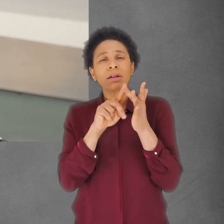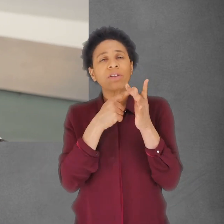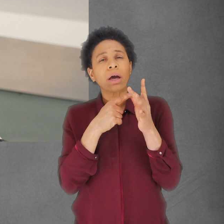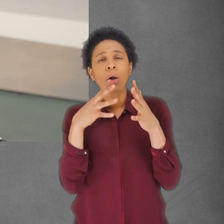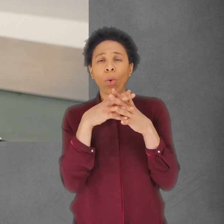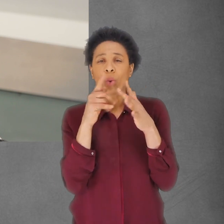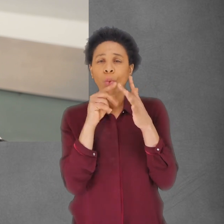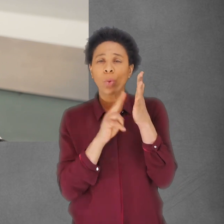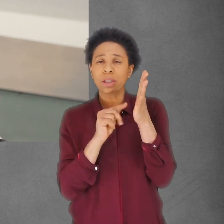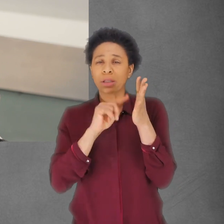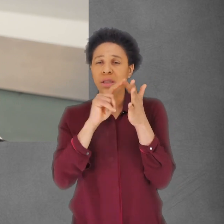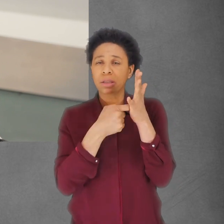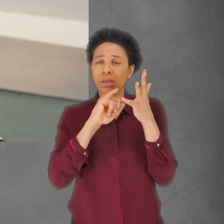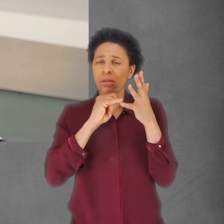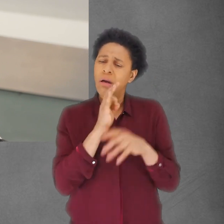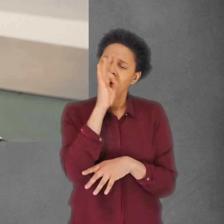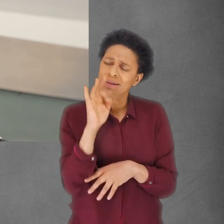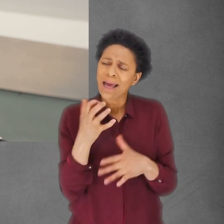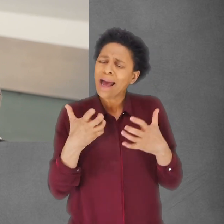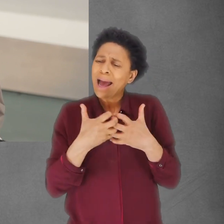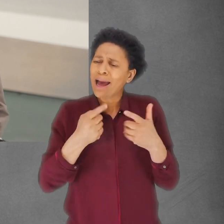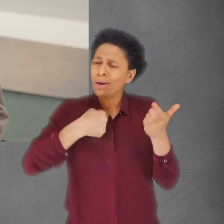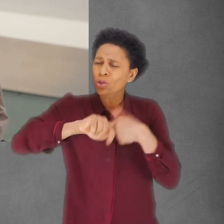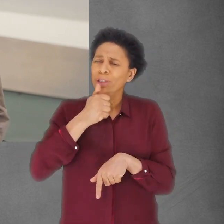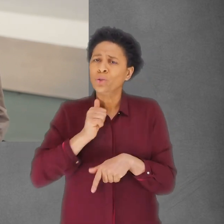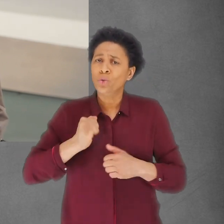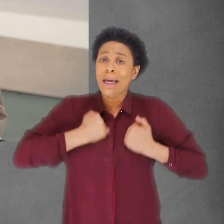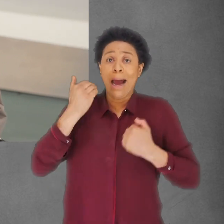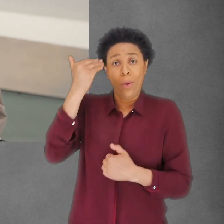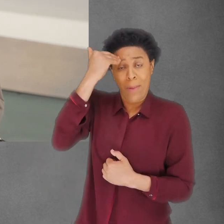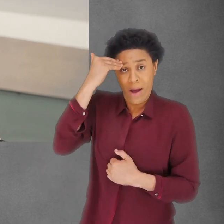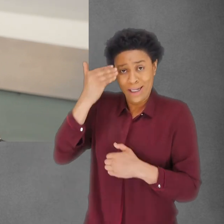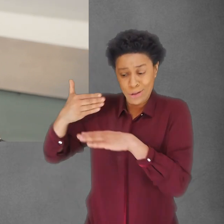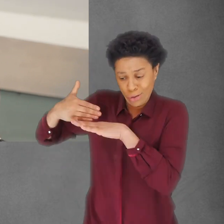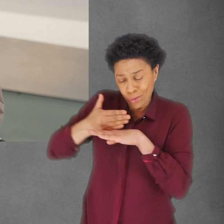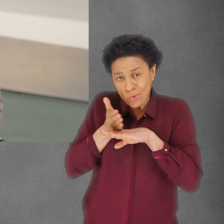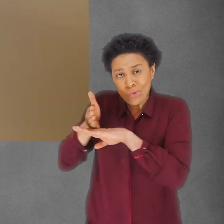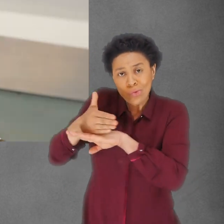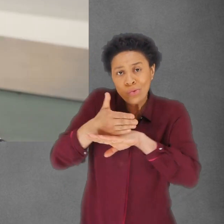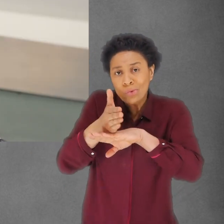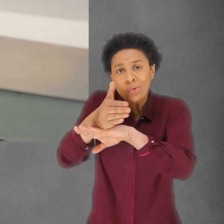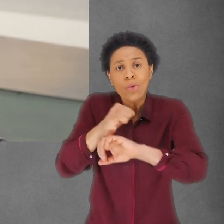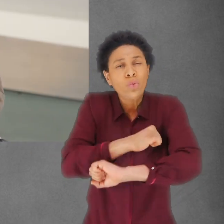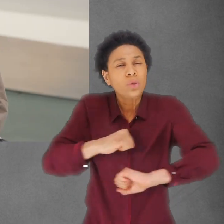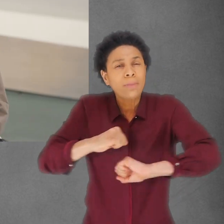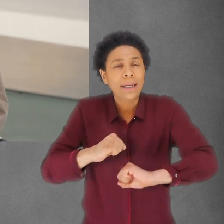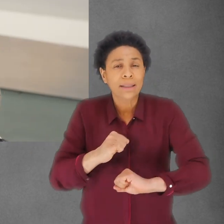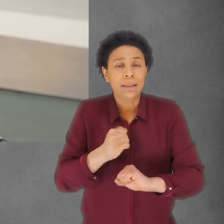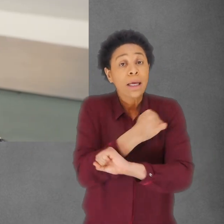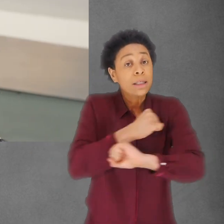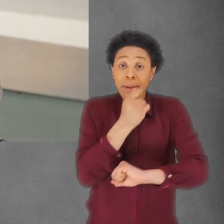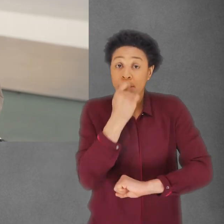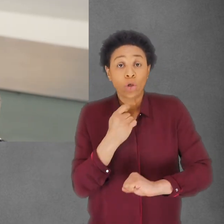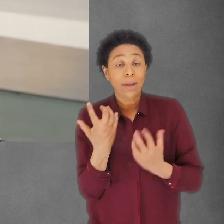use our brains in relationship to our minds to move through space, right? And that could be architectural, that could be infrastructural, that can